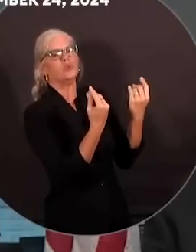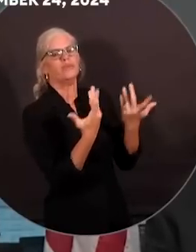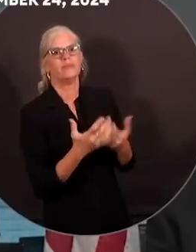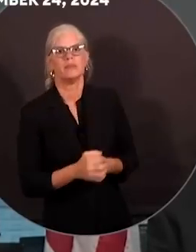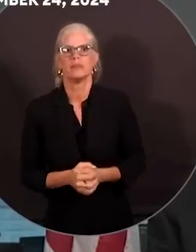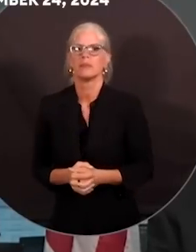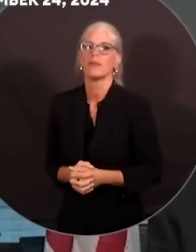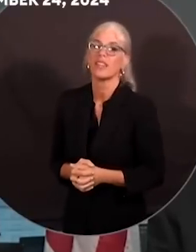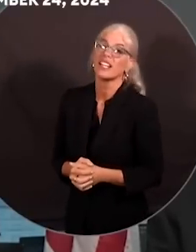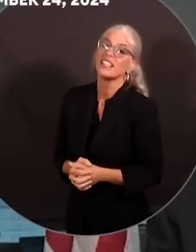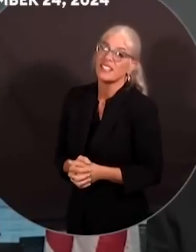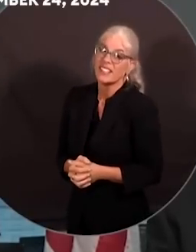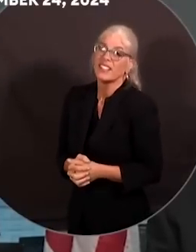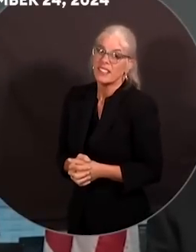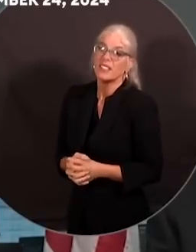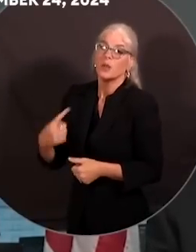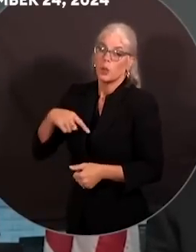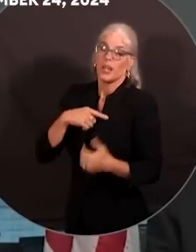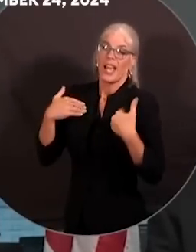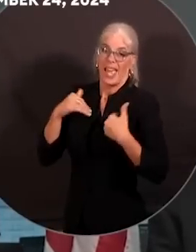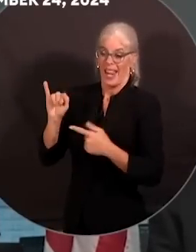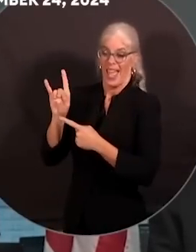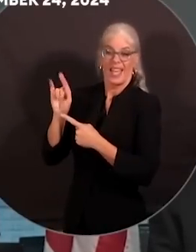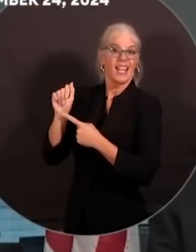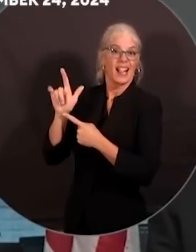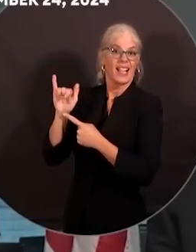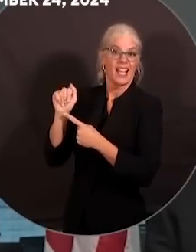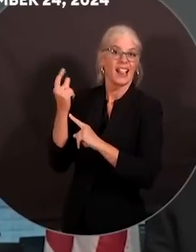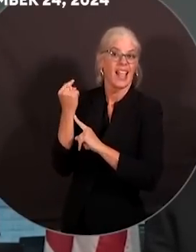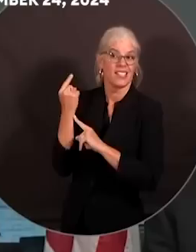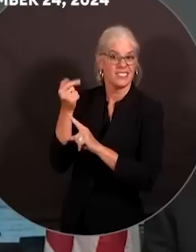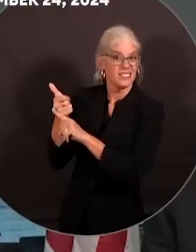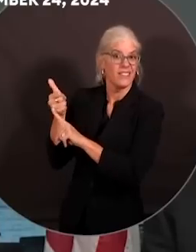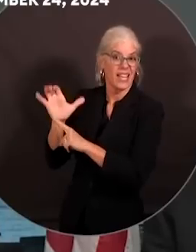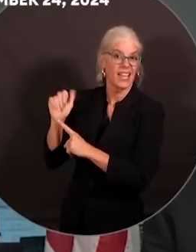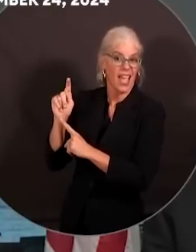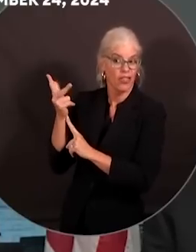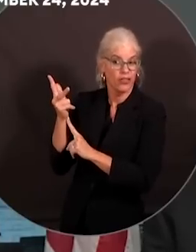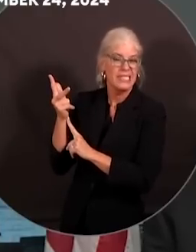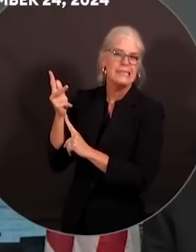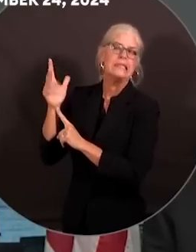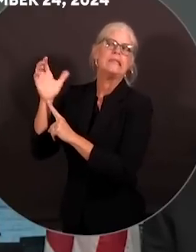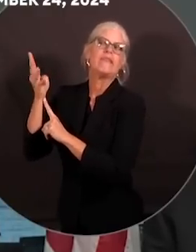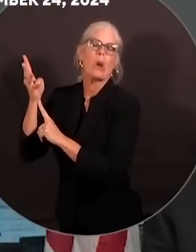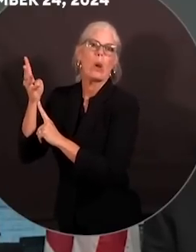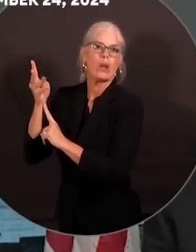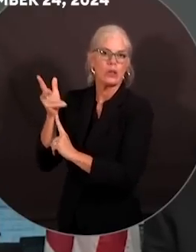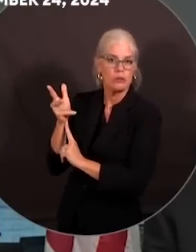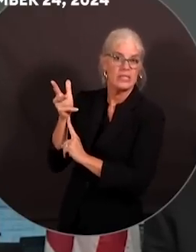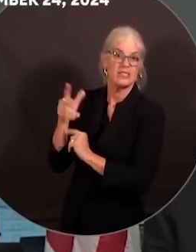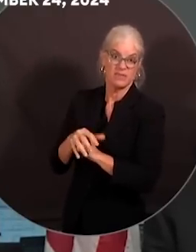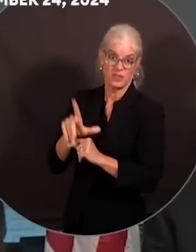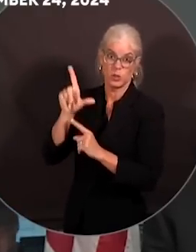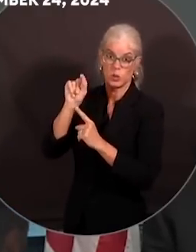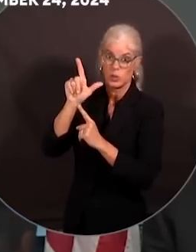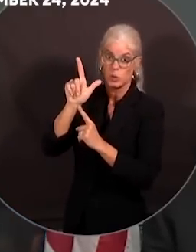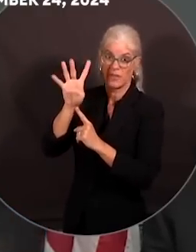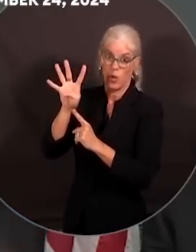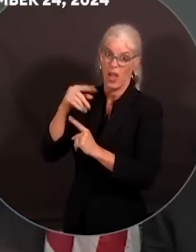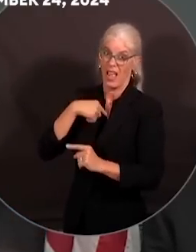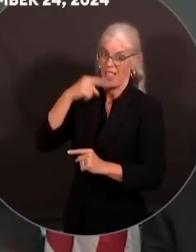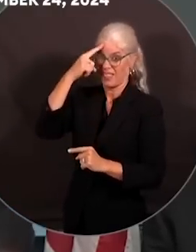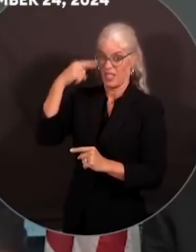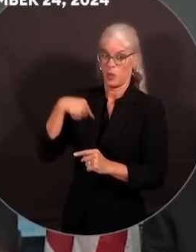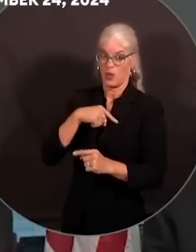year with Idalia. It was a Category 3, close to Category 4. And in 2024 so far, I think we've had